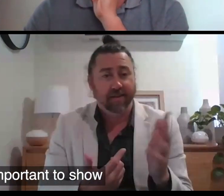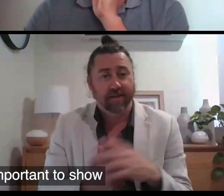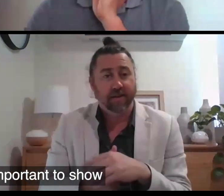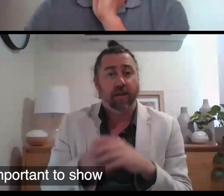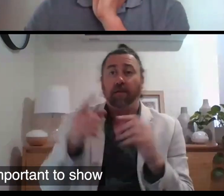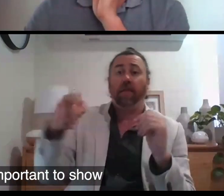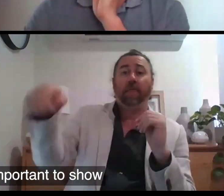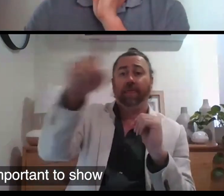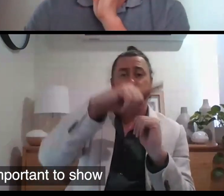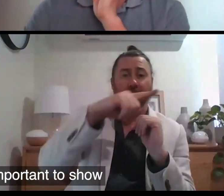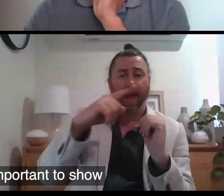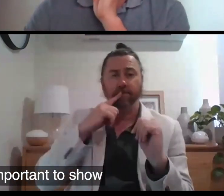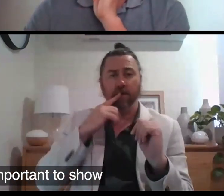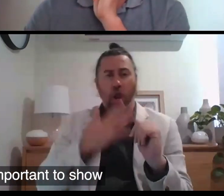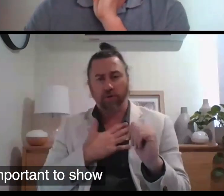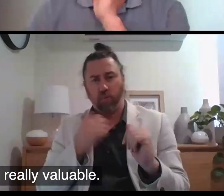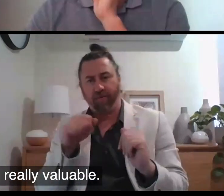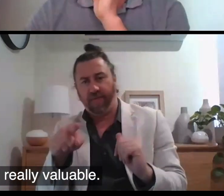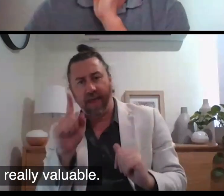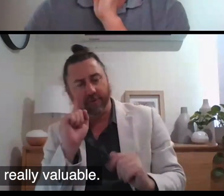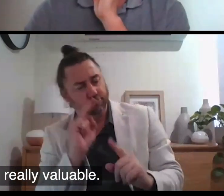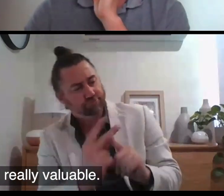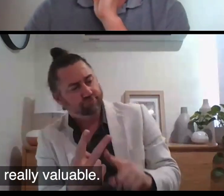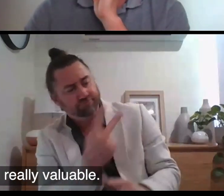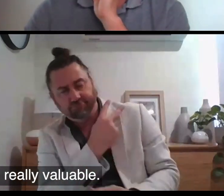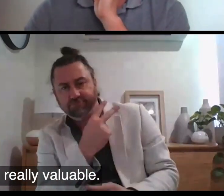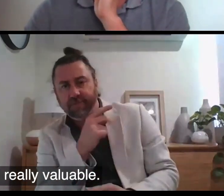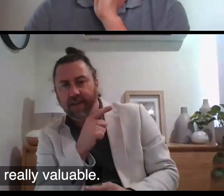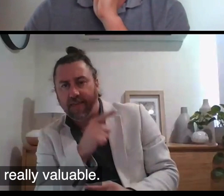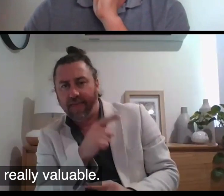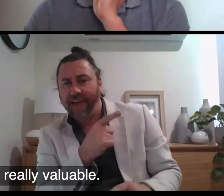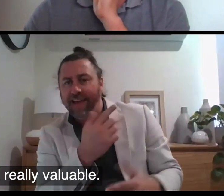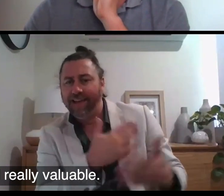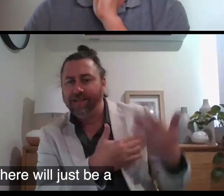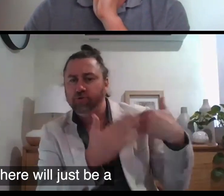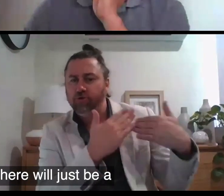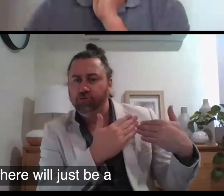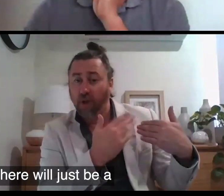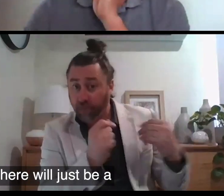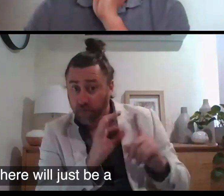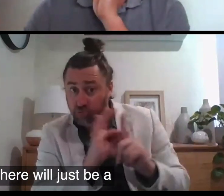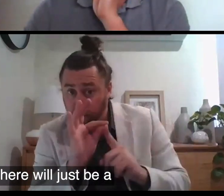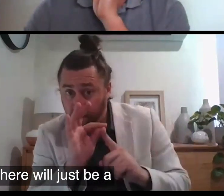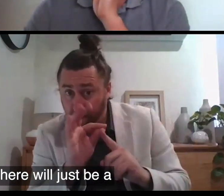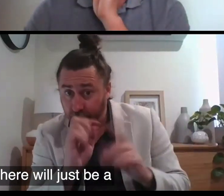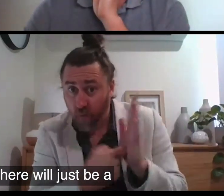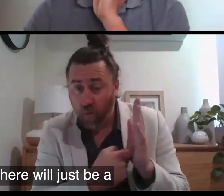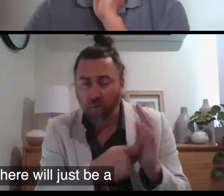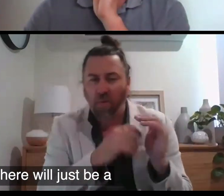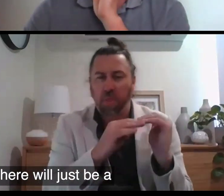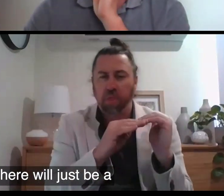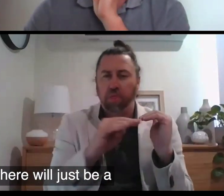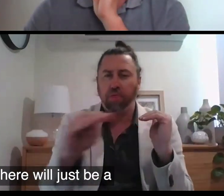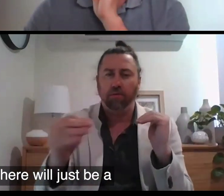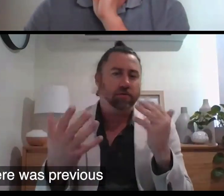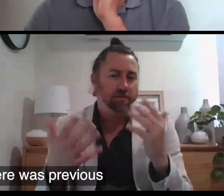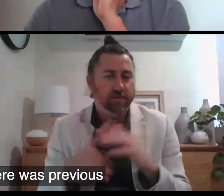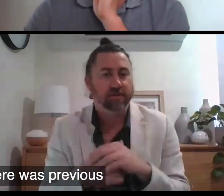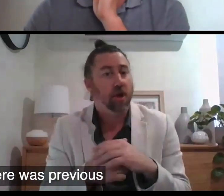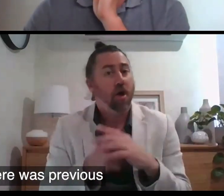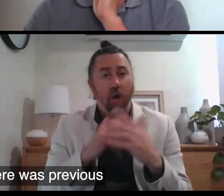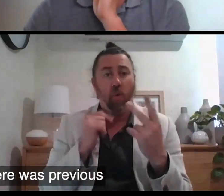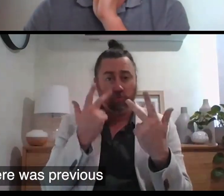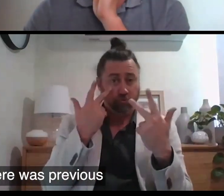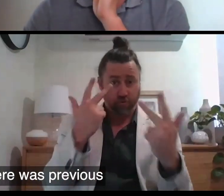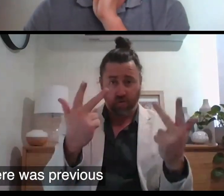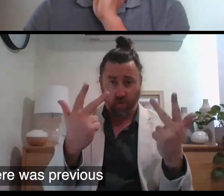Australians and their representatives are really important to show improvement over time and really valuable. Those will also be clear, and there will just be a